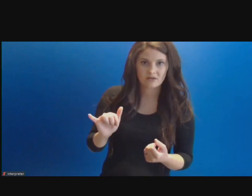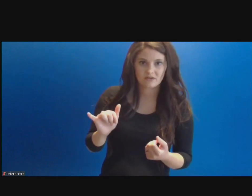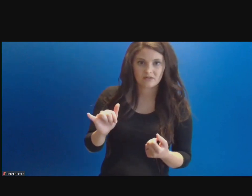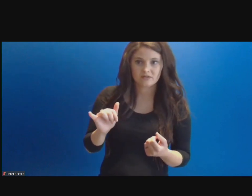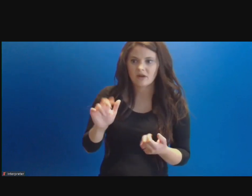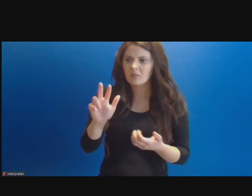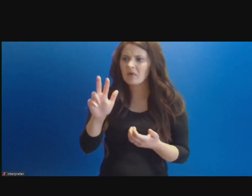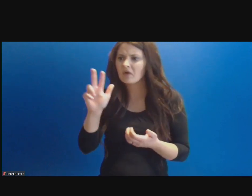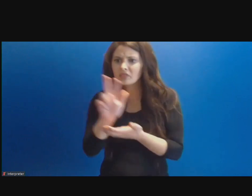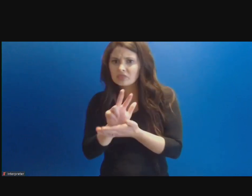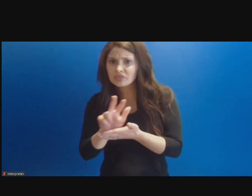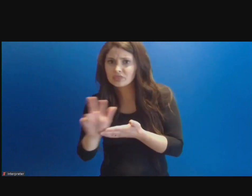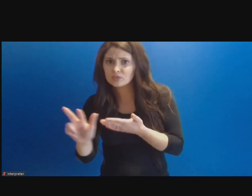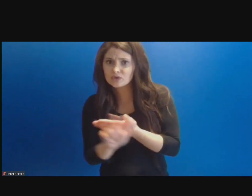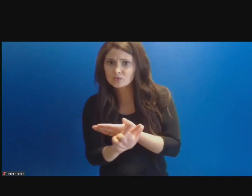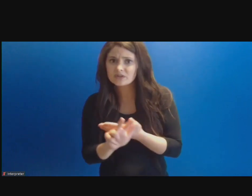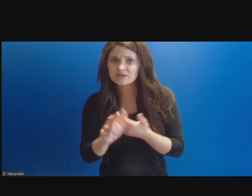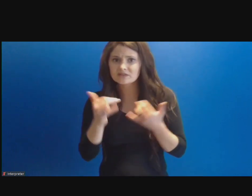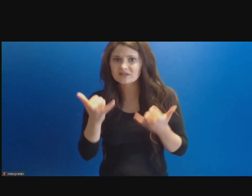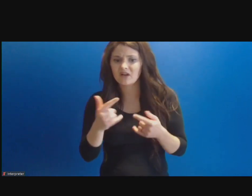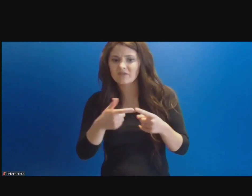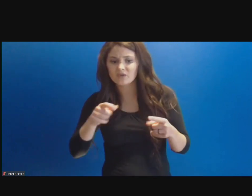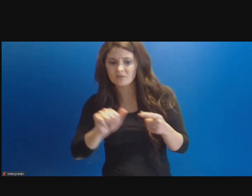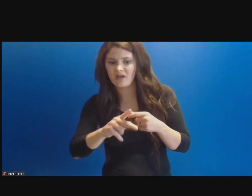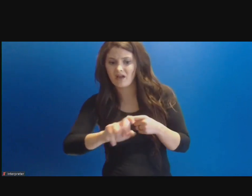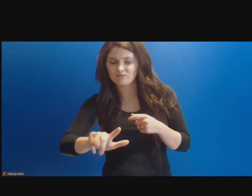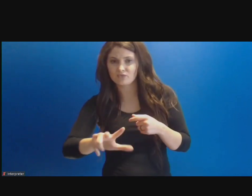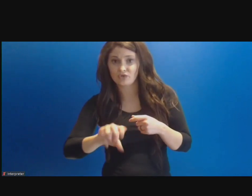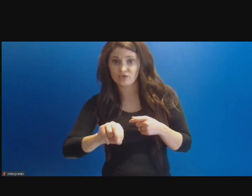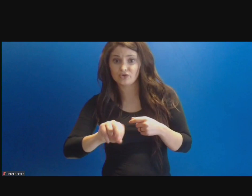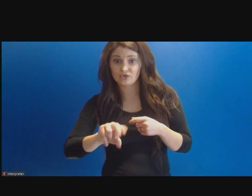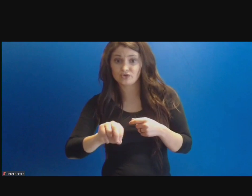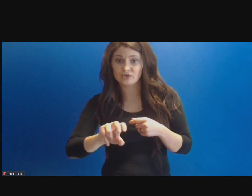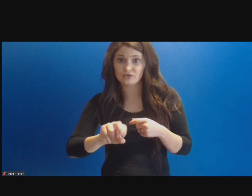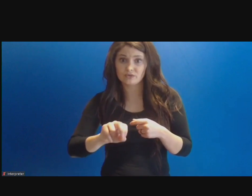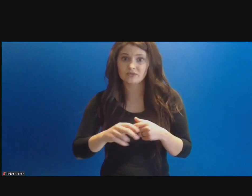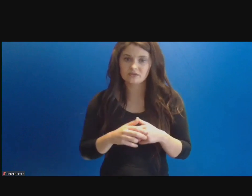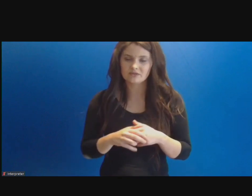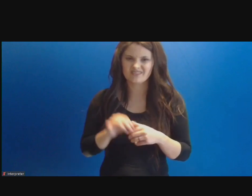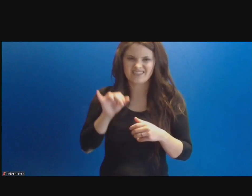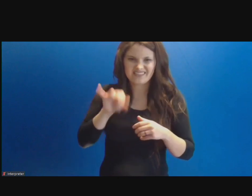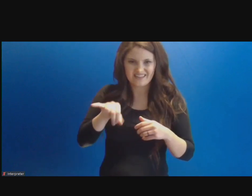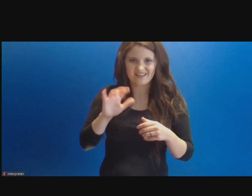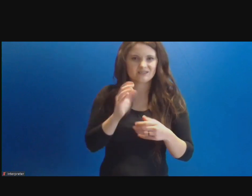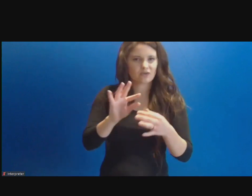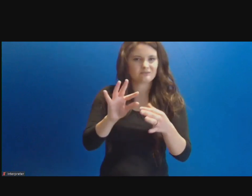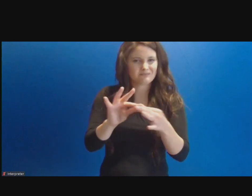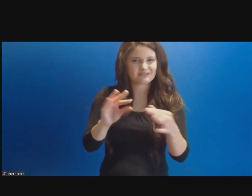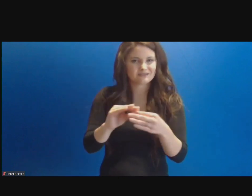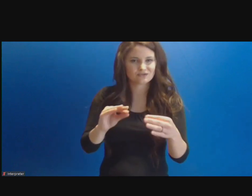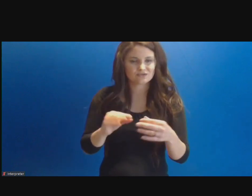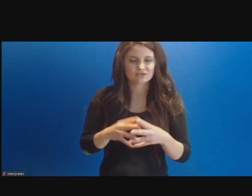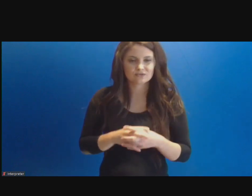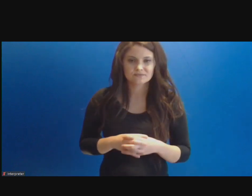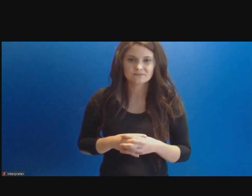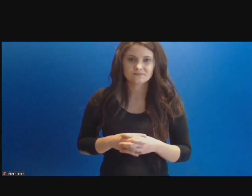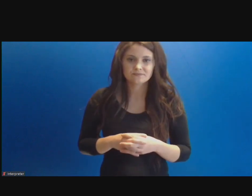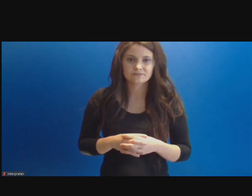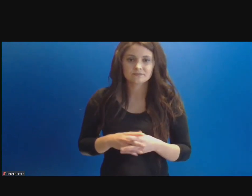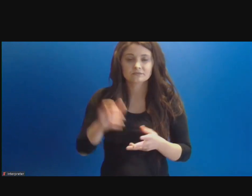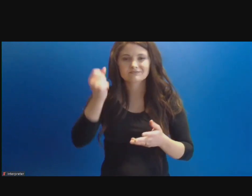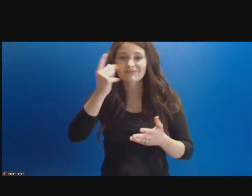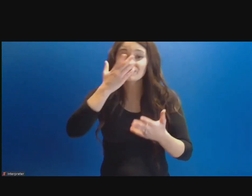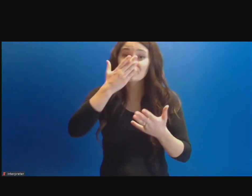or two from April 30th. I think that's the message. Now, good